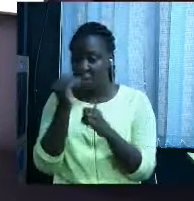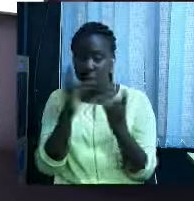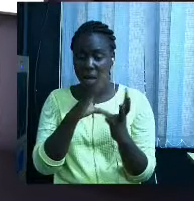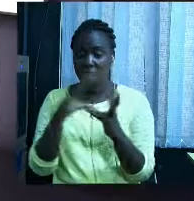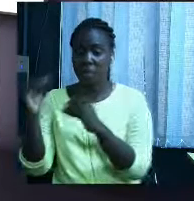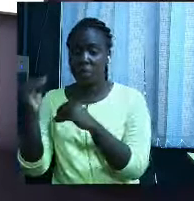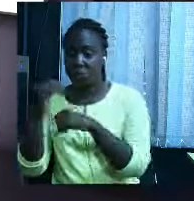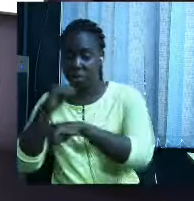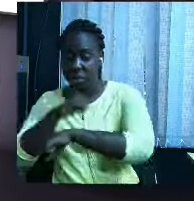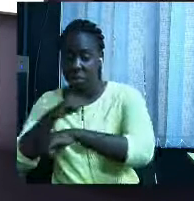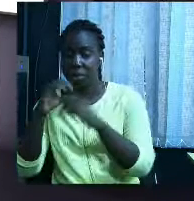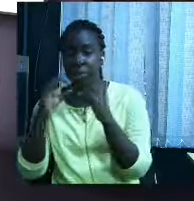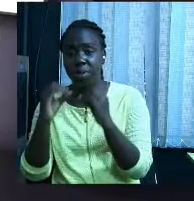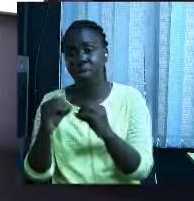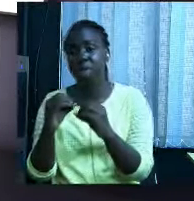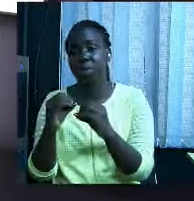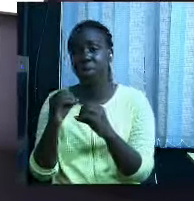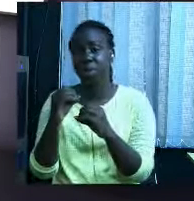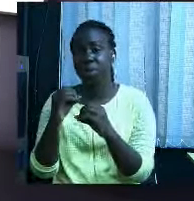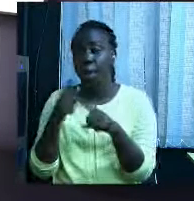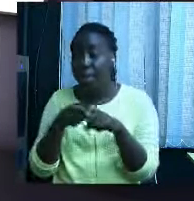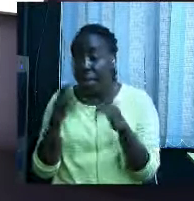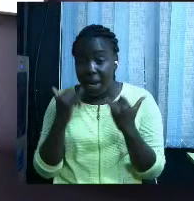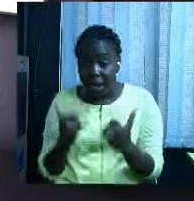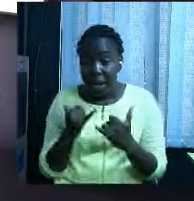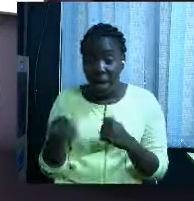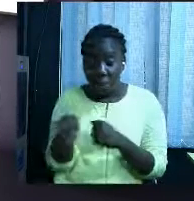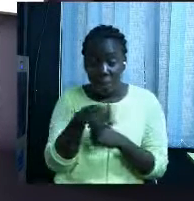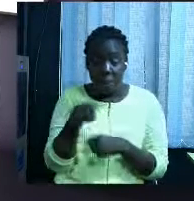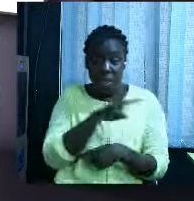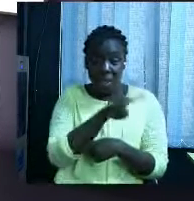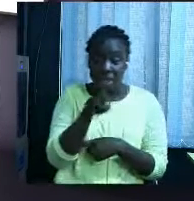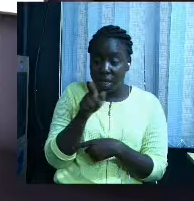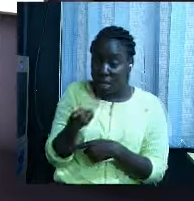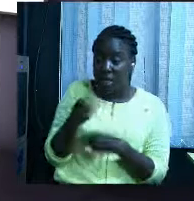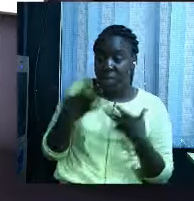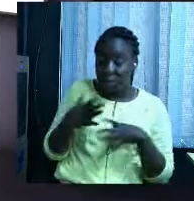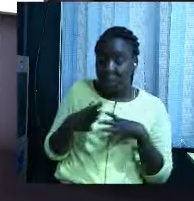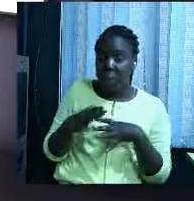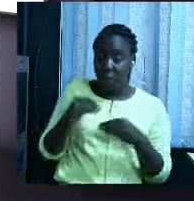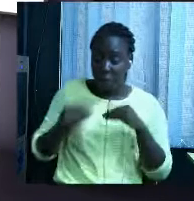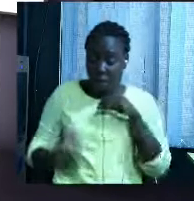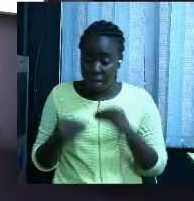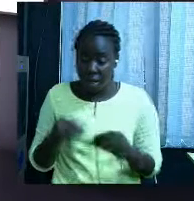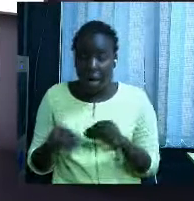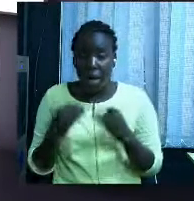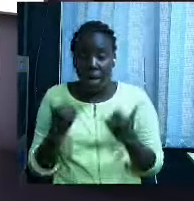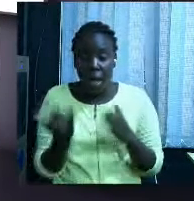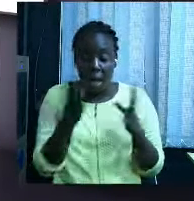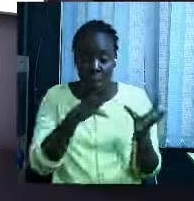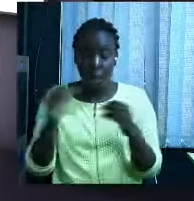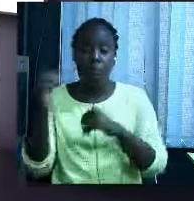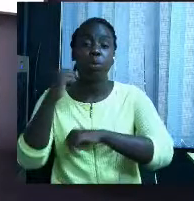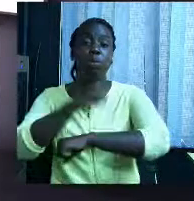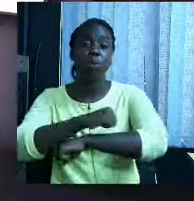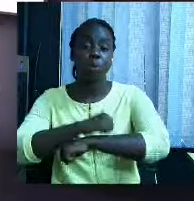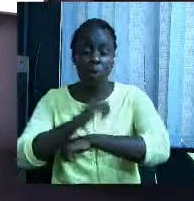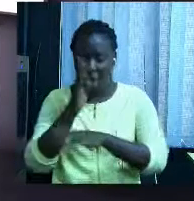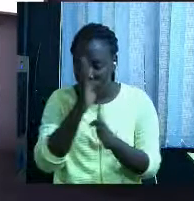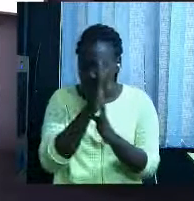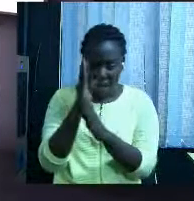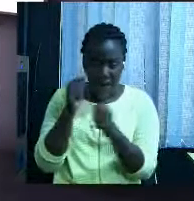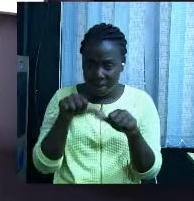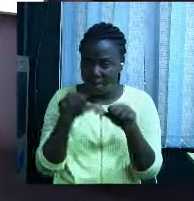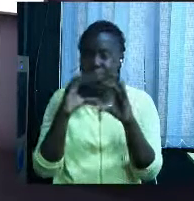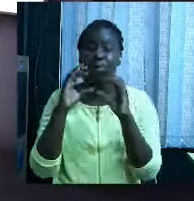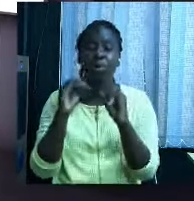is excellent. So now let's give them the digital skills that they require without